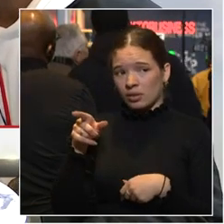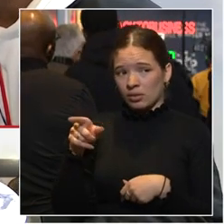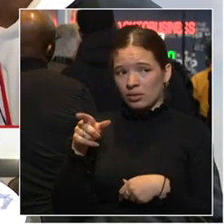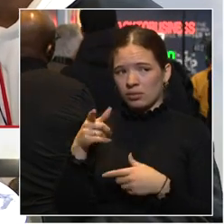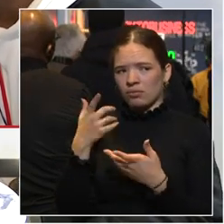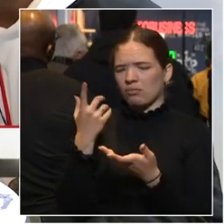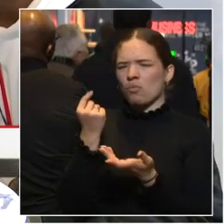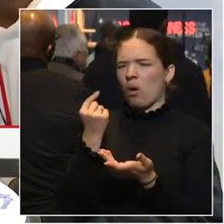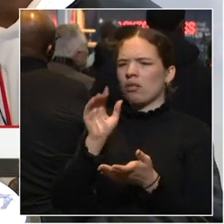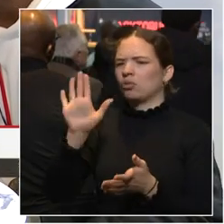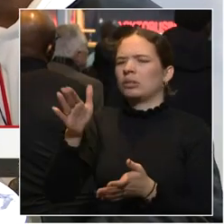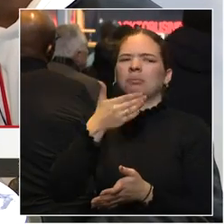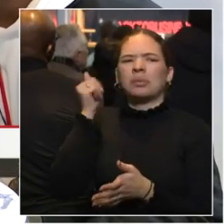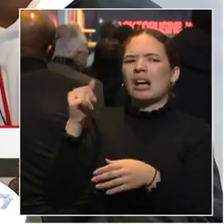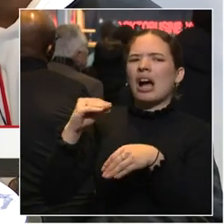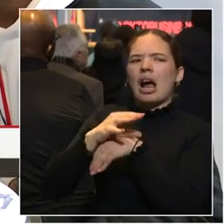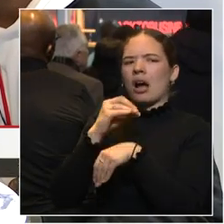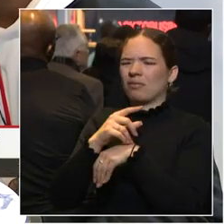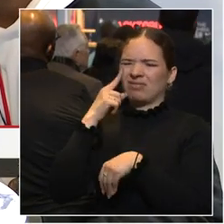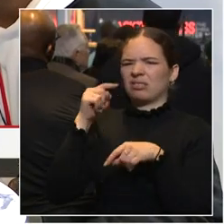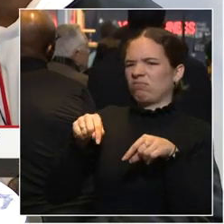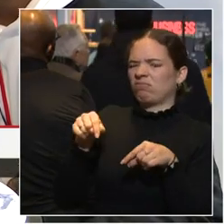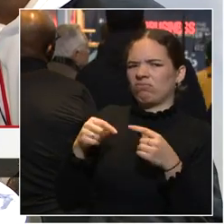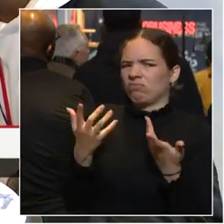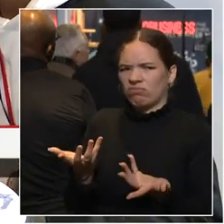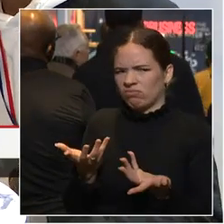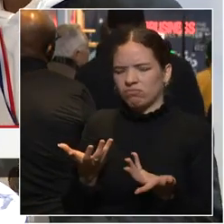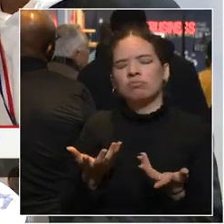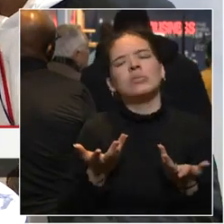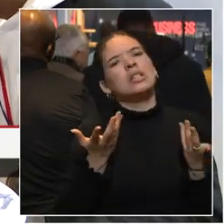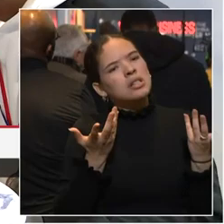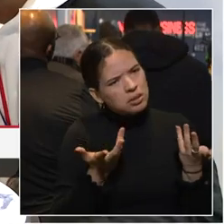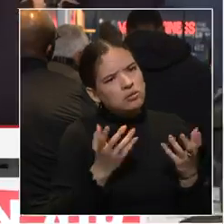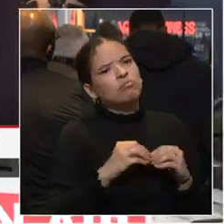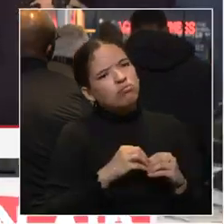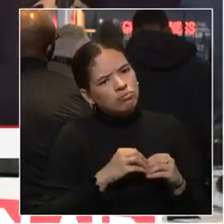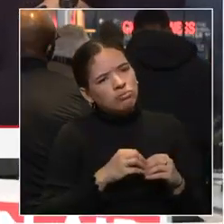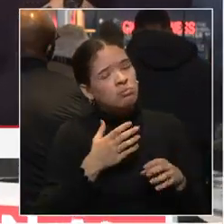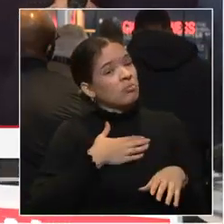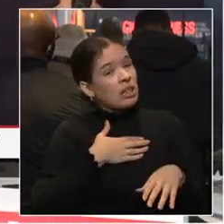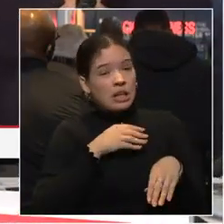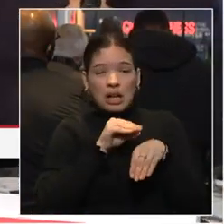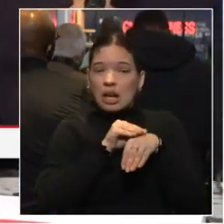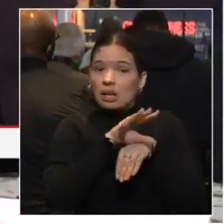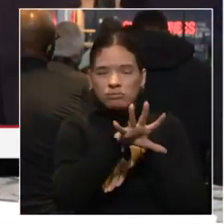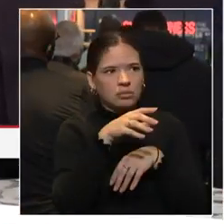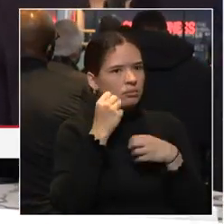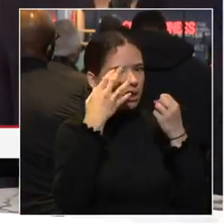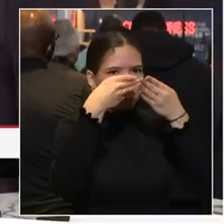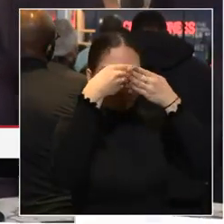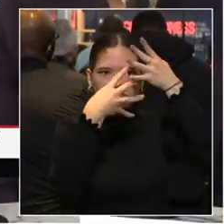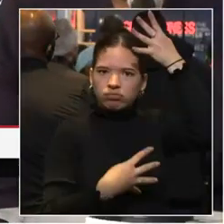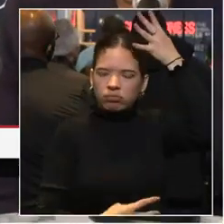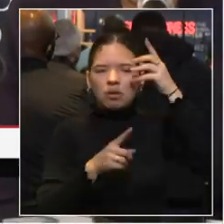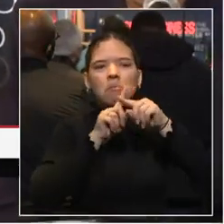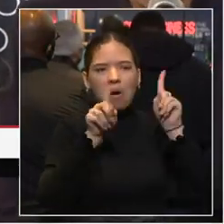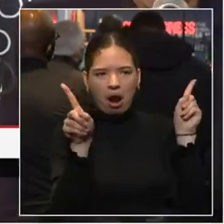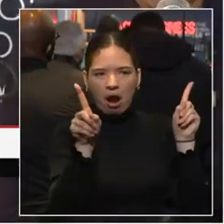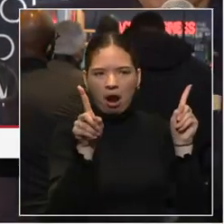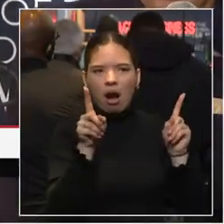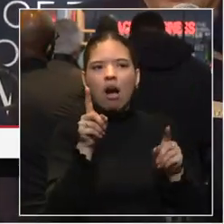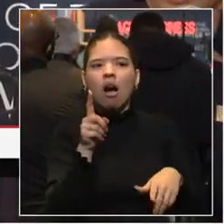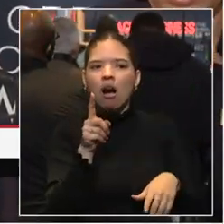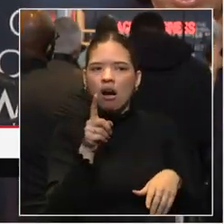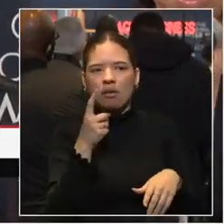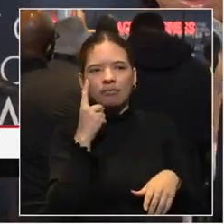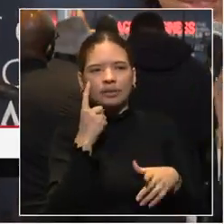That's a good question. So much. I would say the best work-related advice